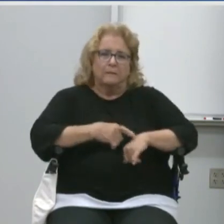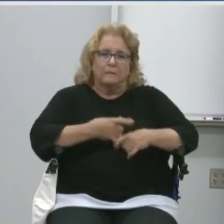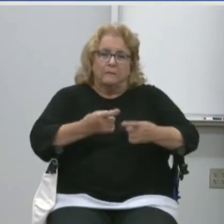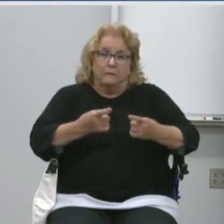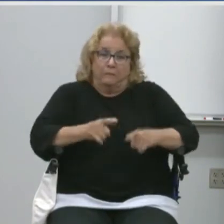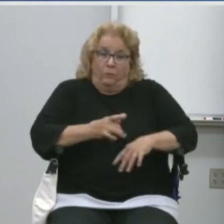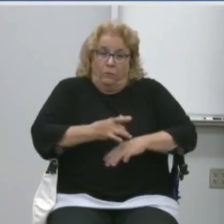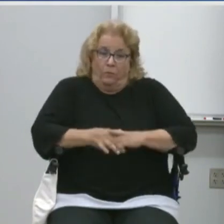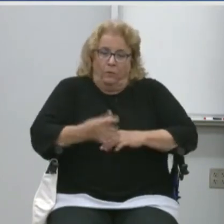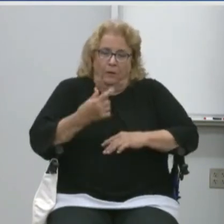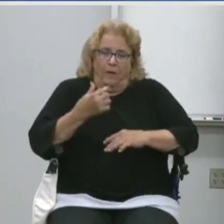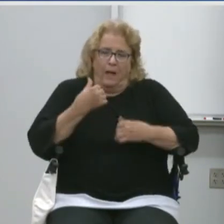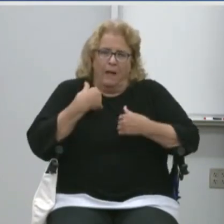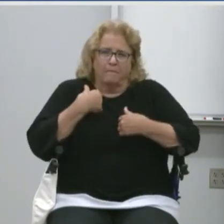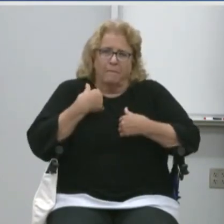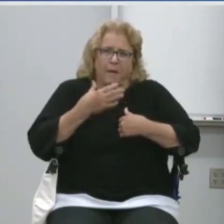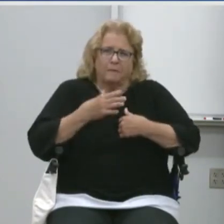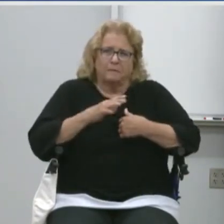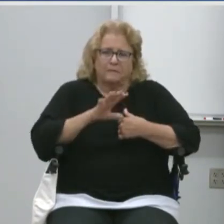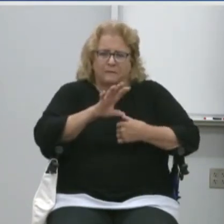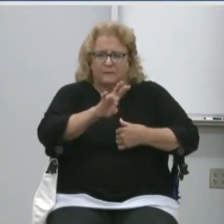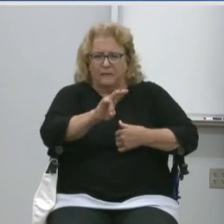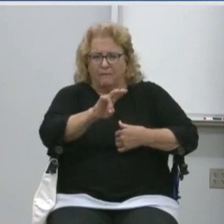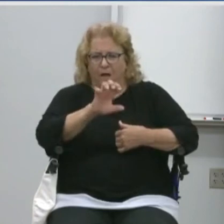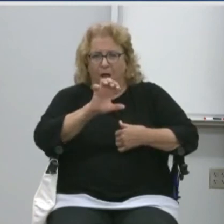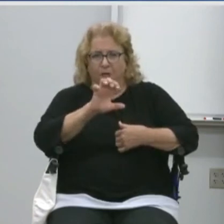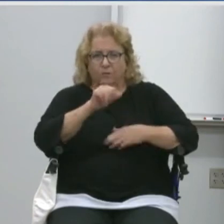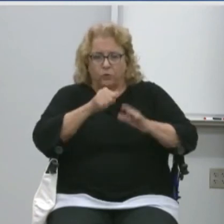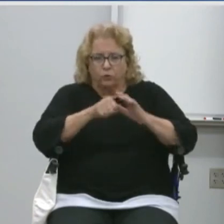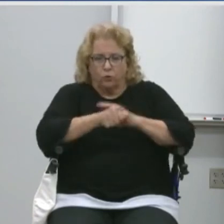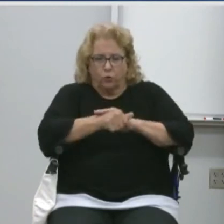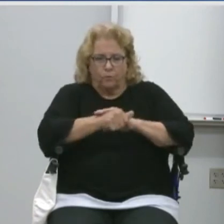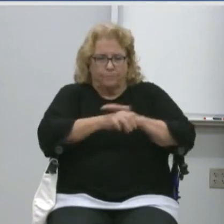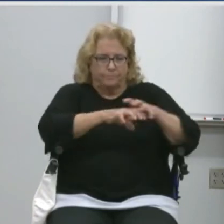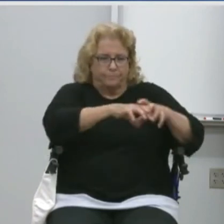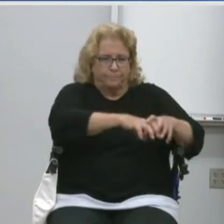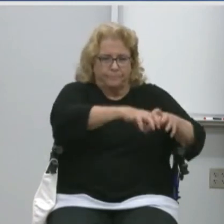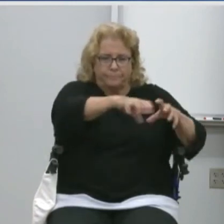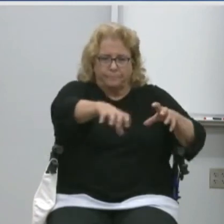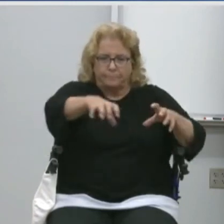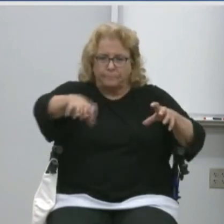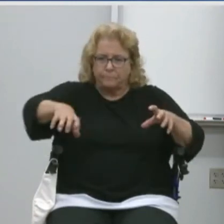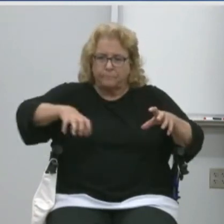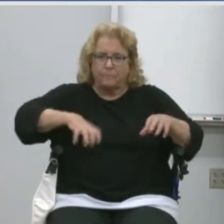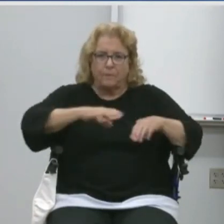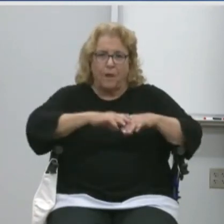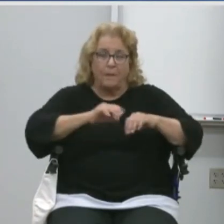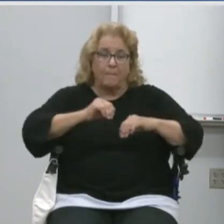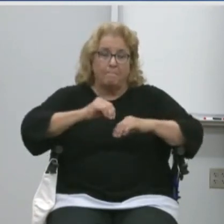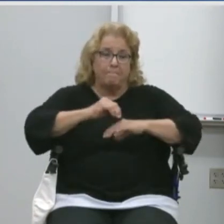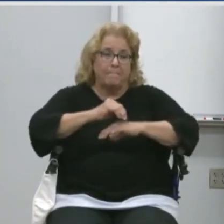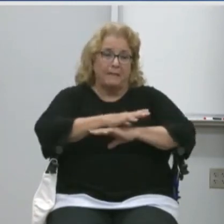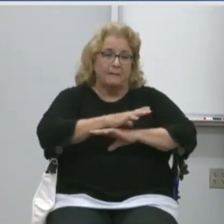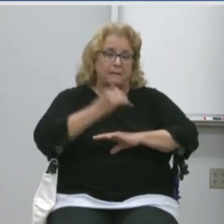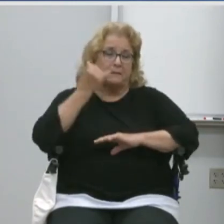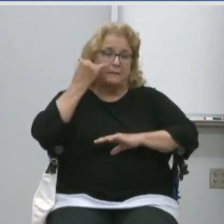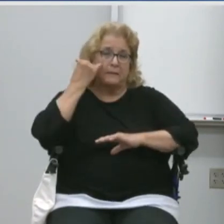early, so we have, I think, about 700 plus turtle nests on the beach. If they are impacted by the tide,